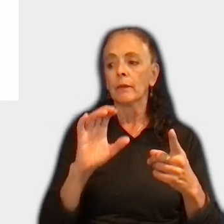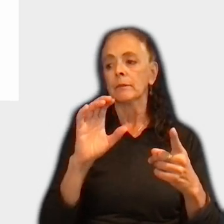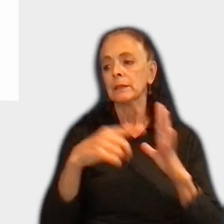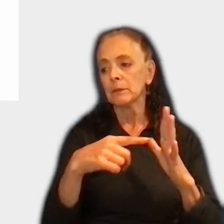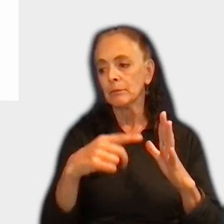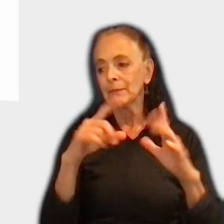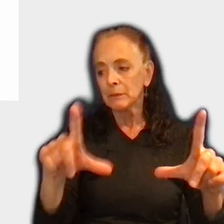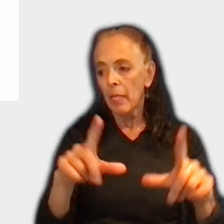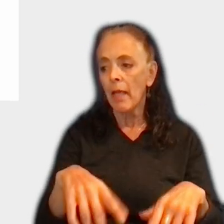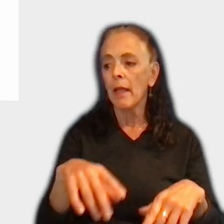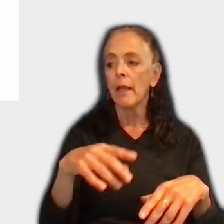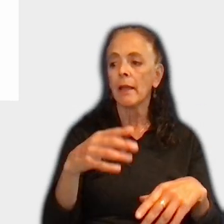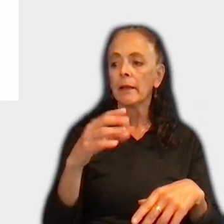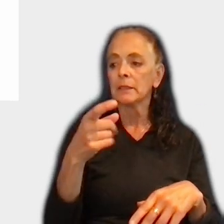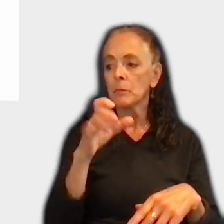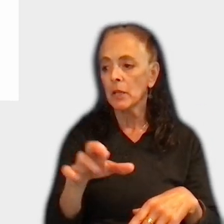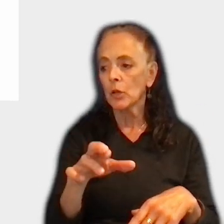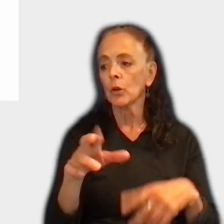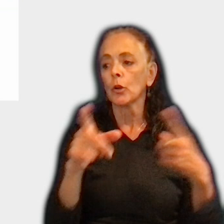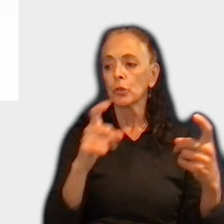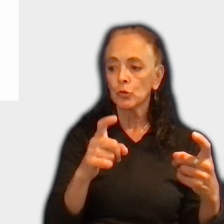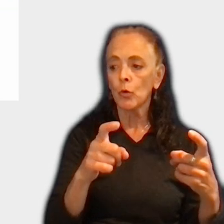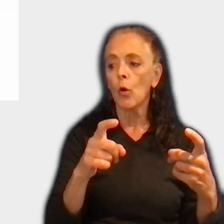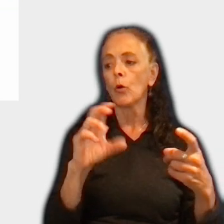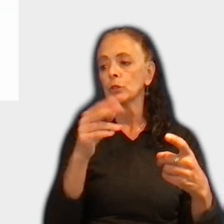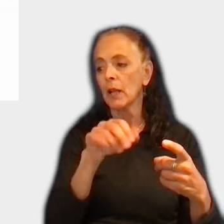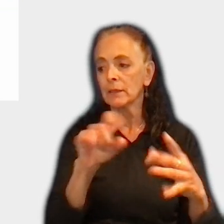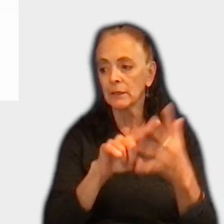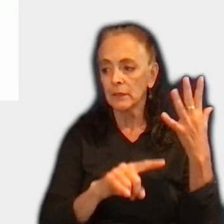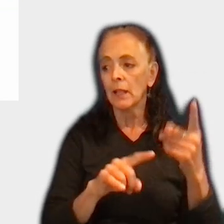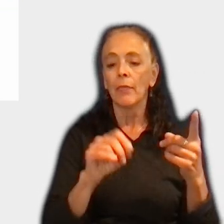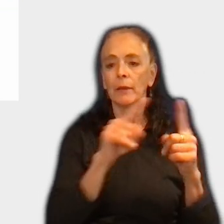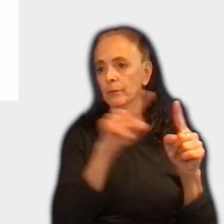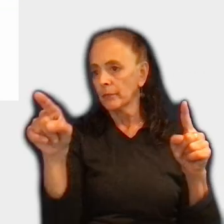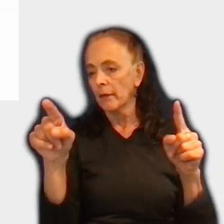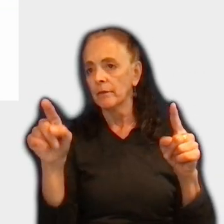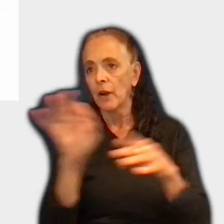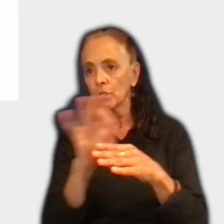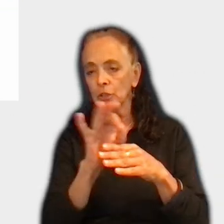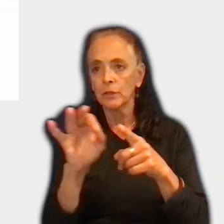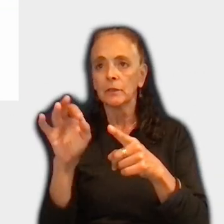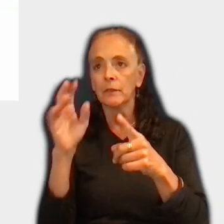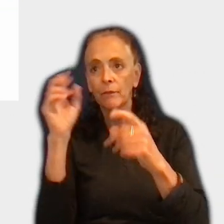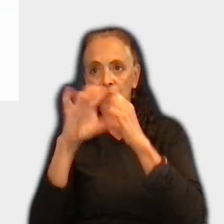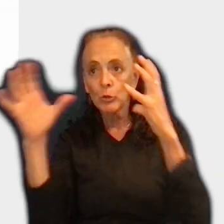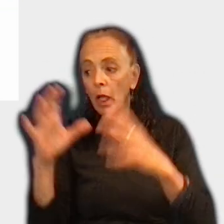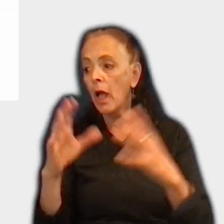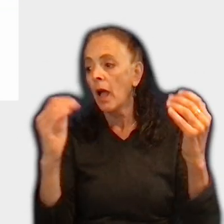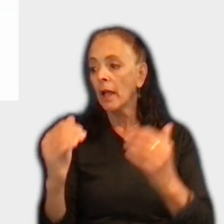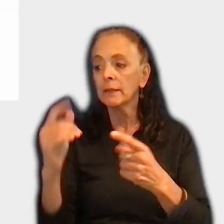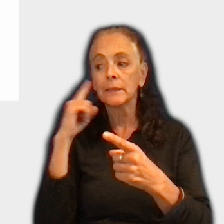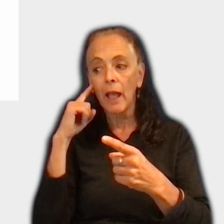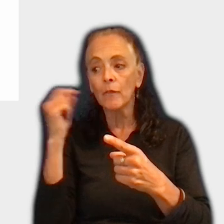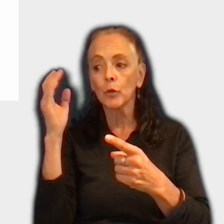justice with their functioning like this flavor for visualizing speaker for producing sound and quadruped